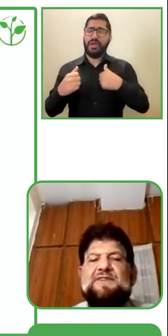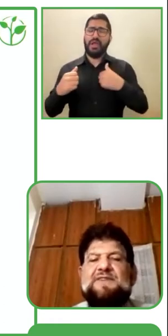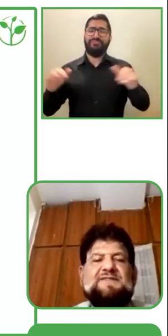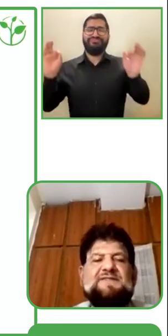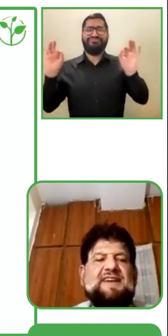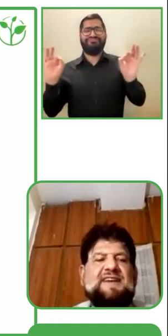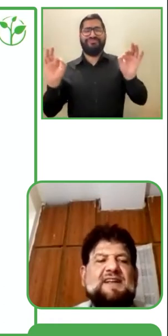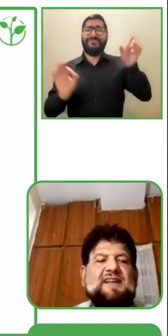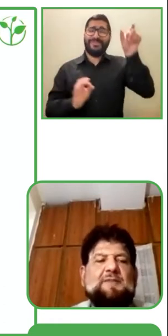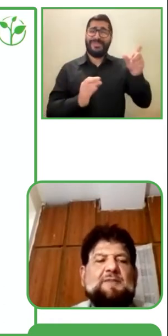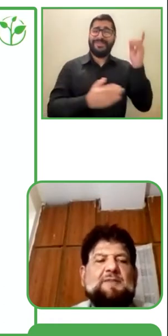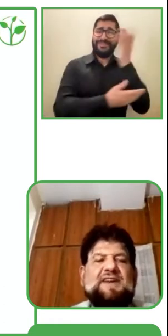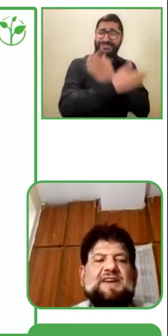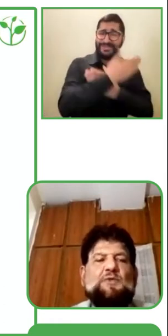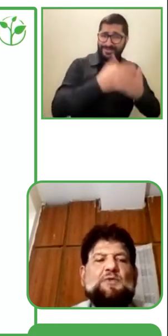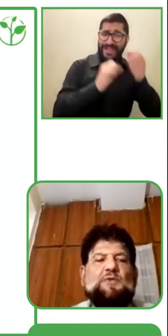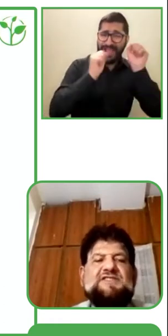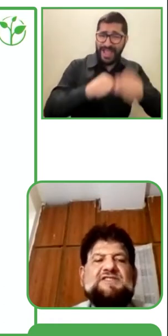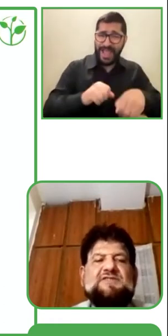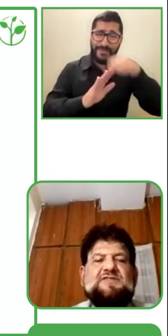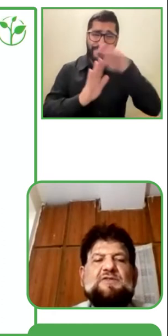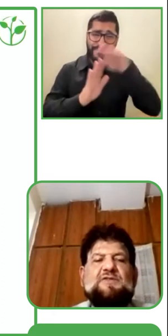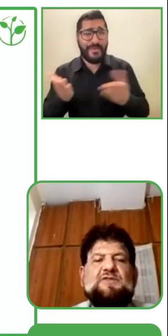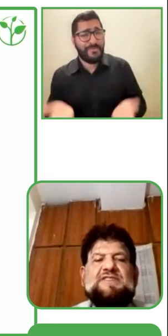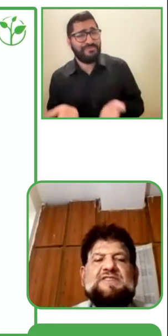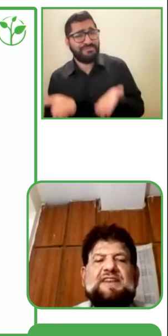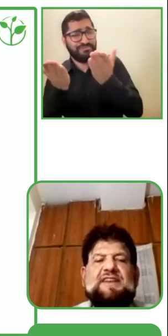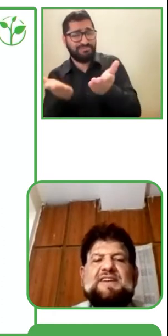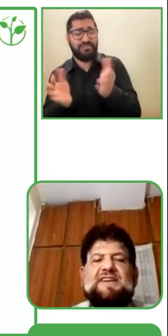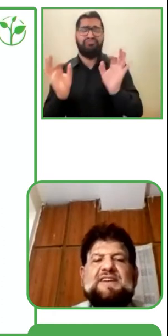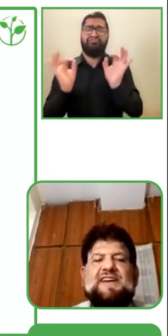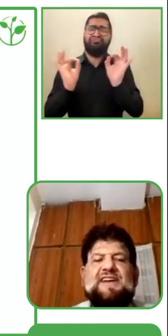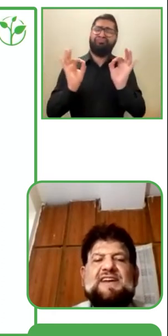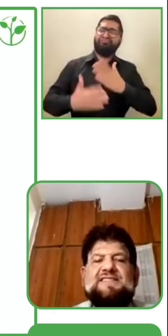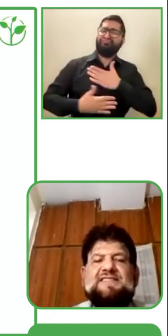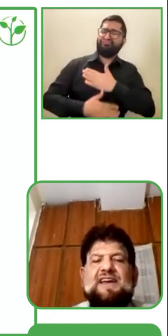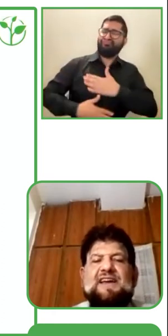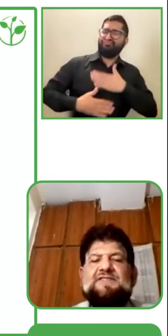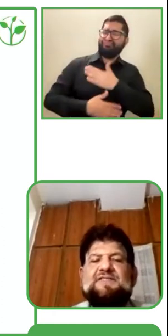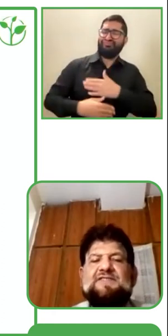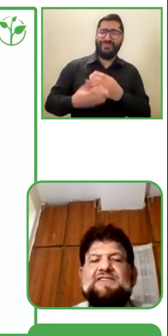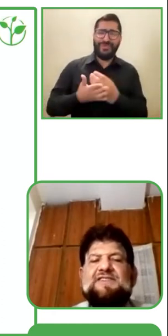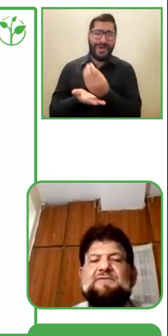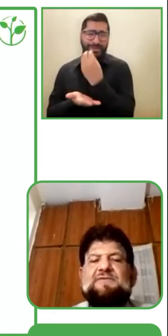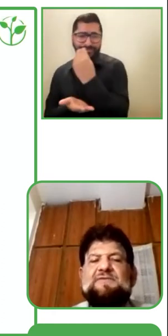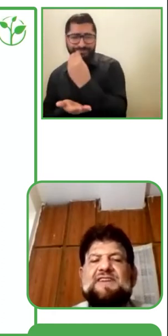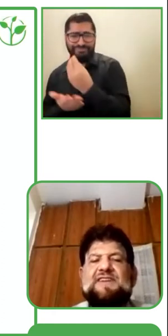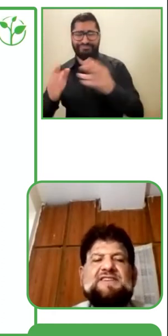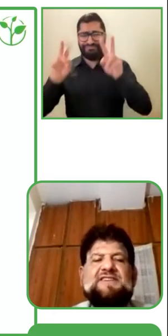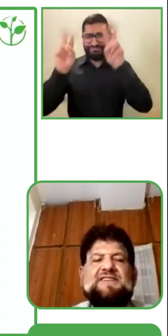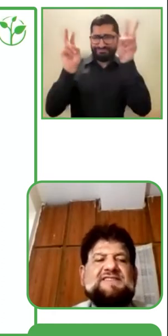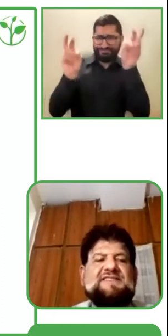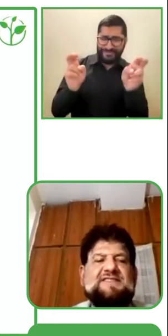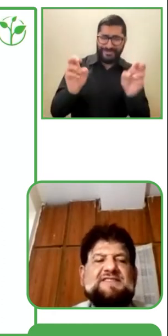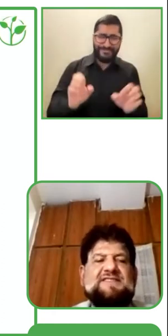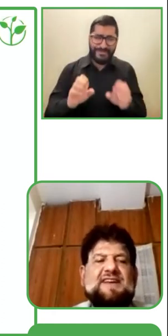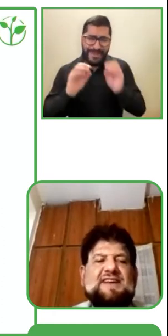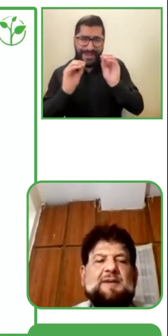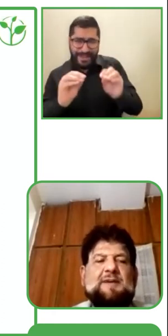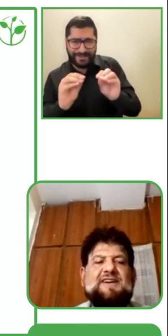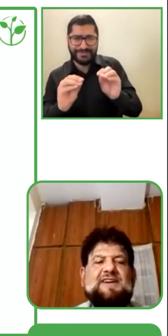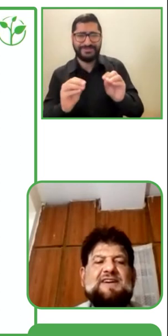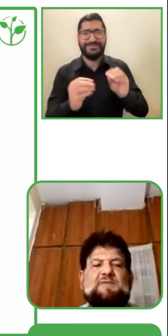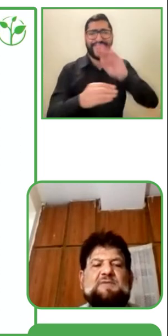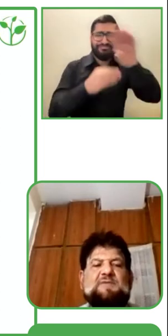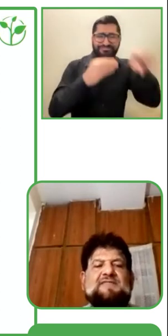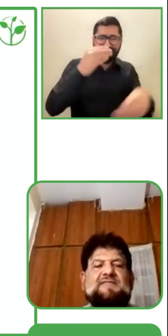during the training period, which also includes numeracy classes, health education, and first aid instruction.